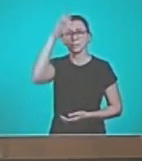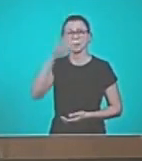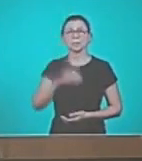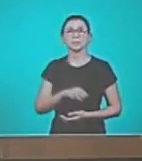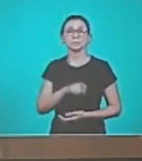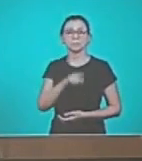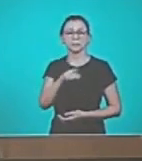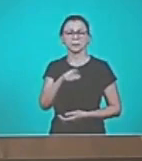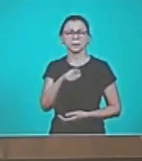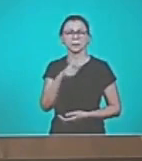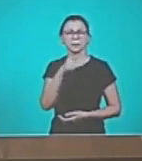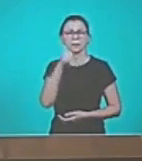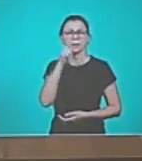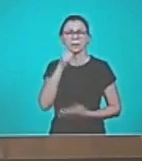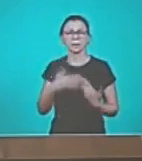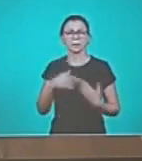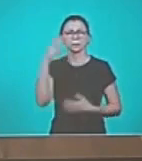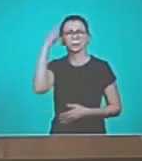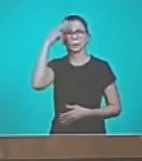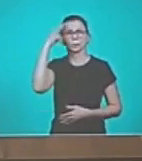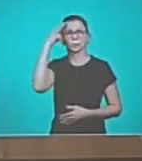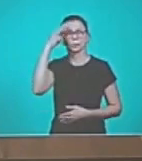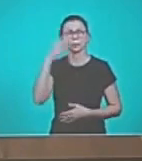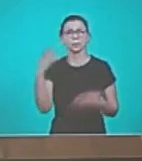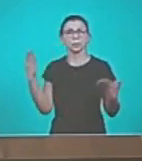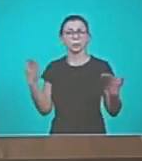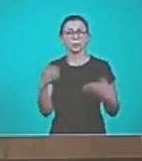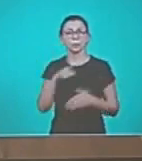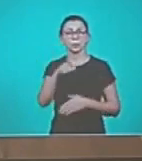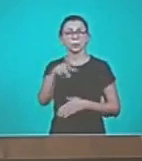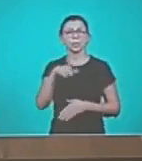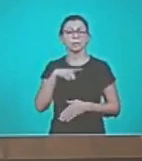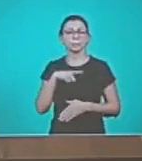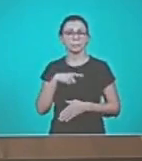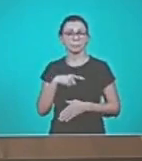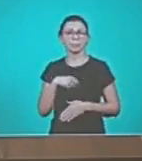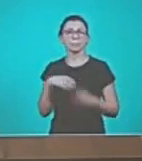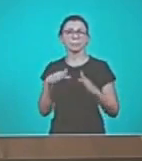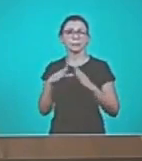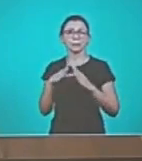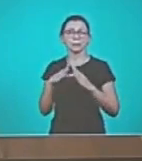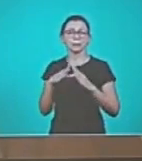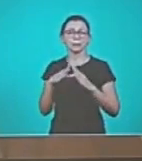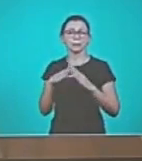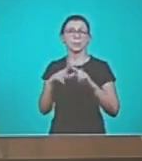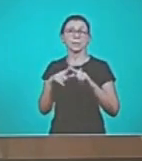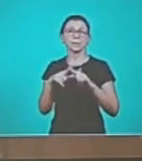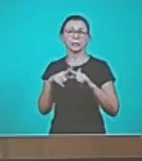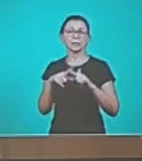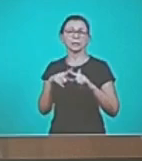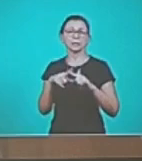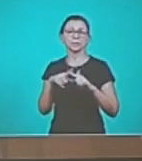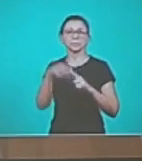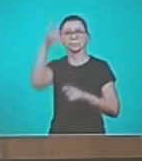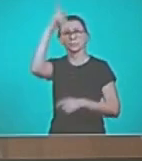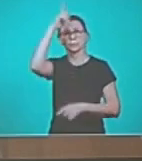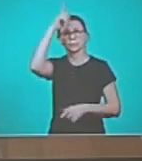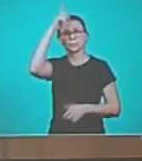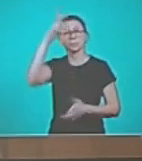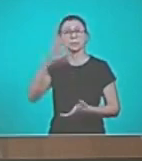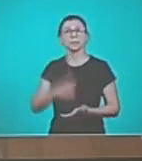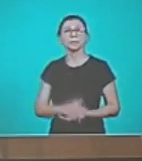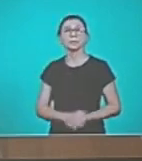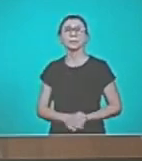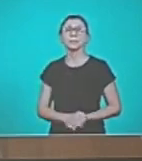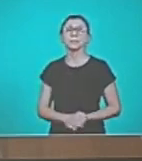nation, as the city of Munich. Today we have a group gathered in Munich in Germany.